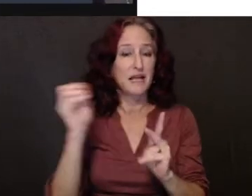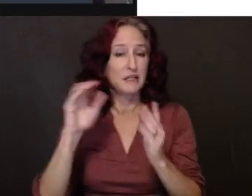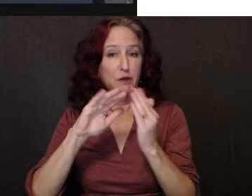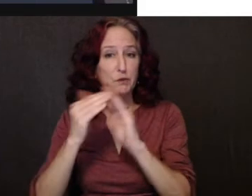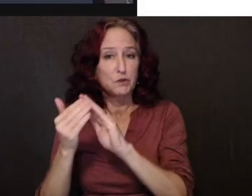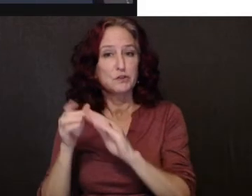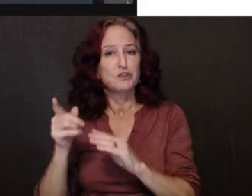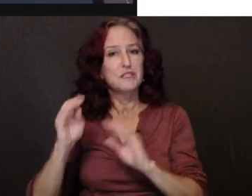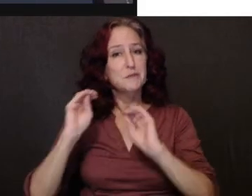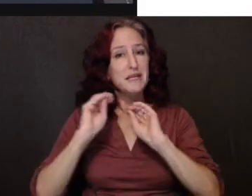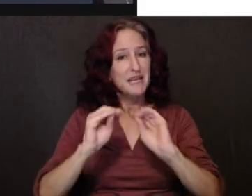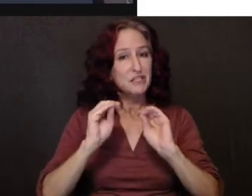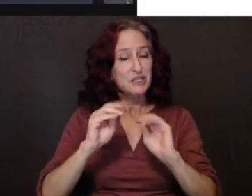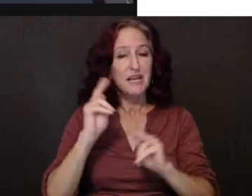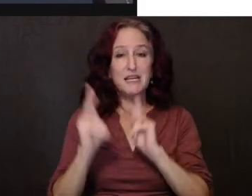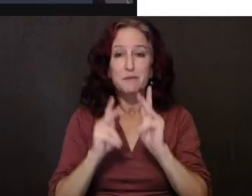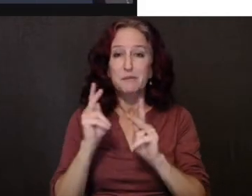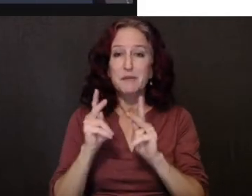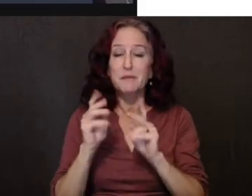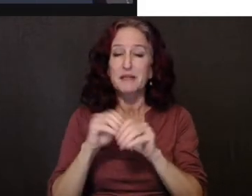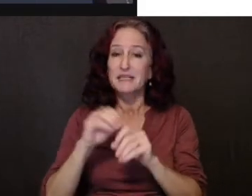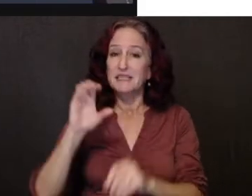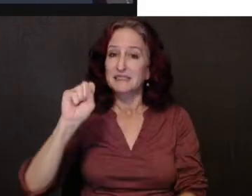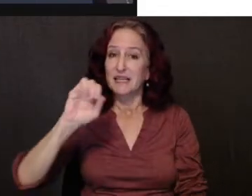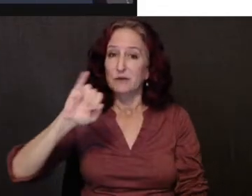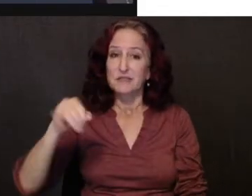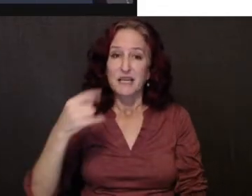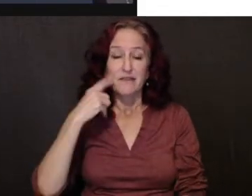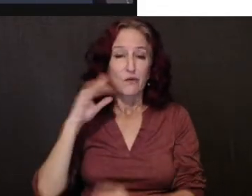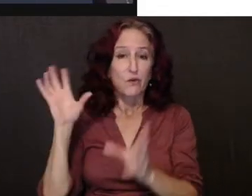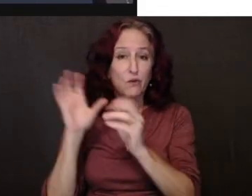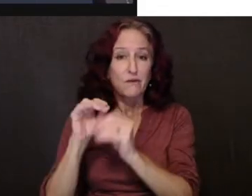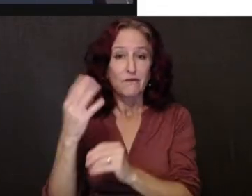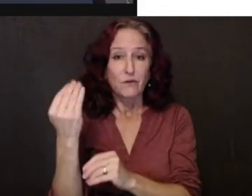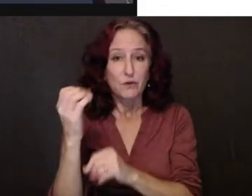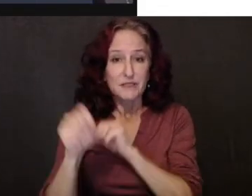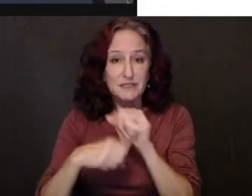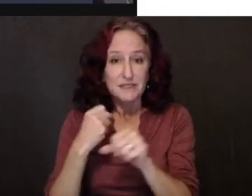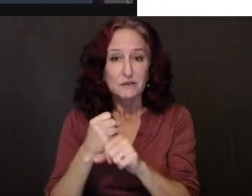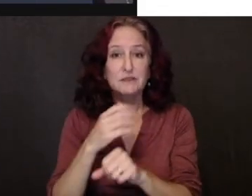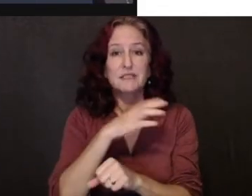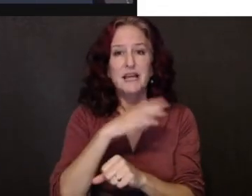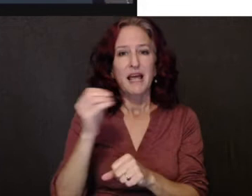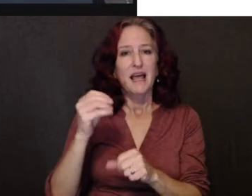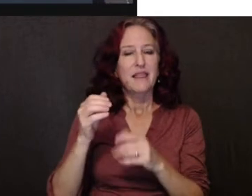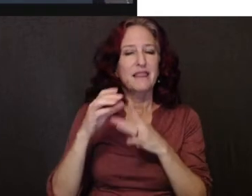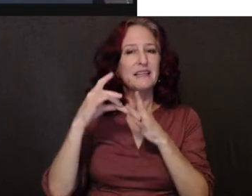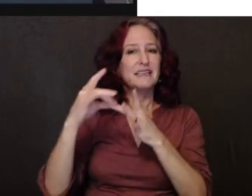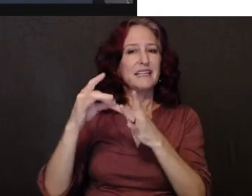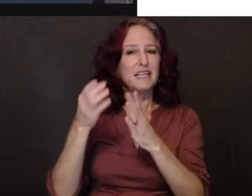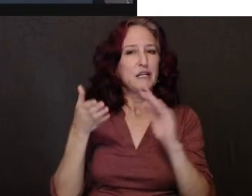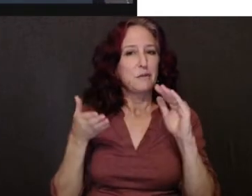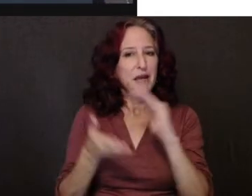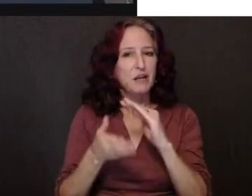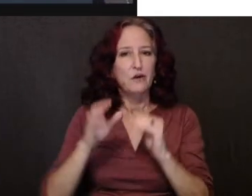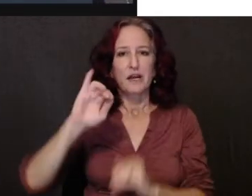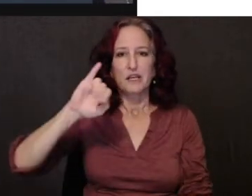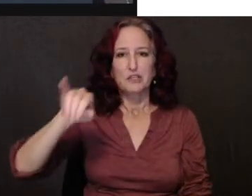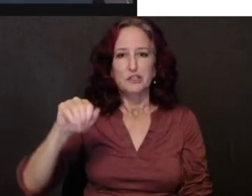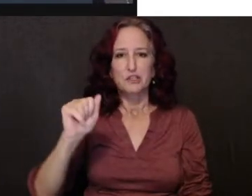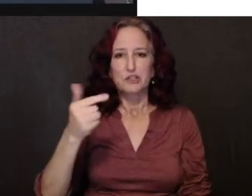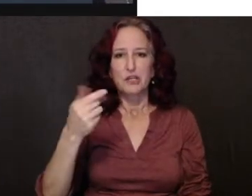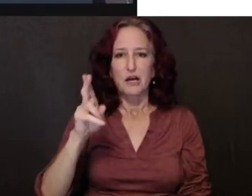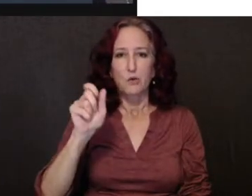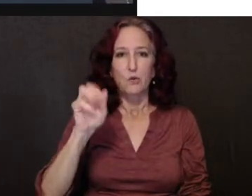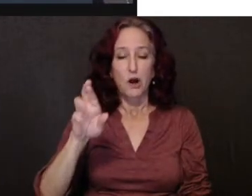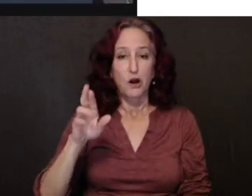baker who believes that education and veganism can have the power to uplift individuals and communities. She's been an educator in San Jose